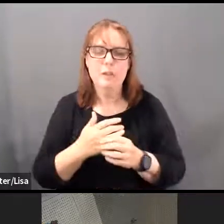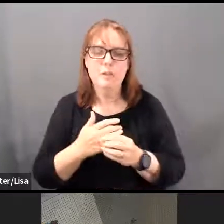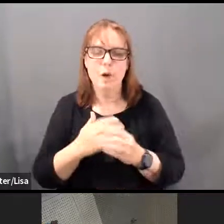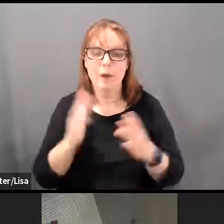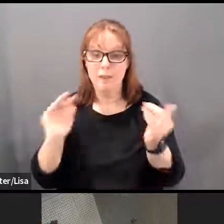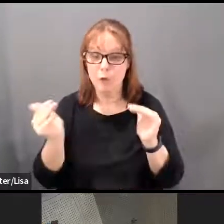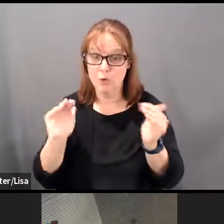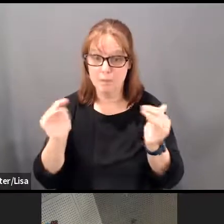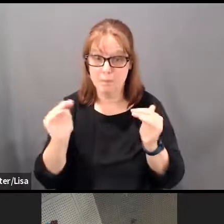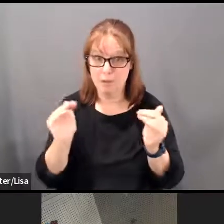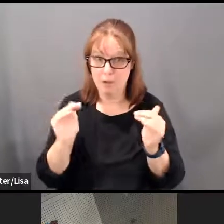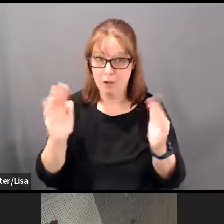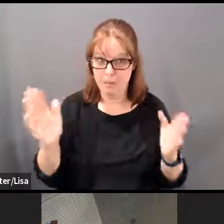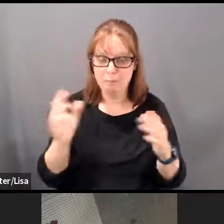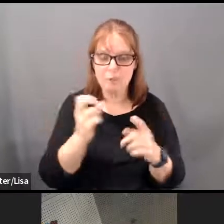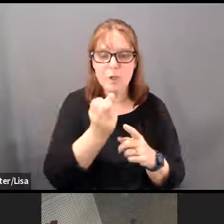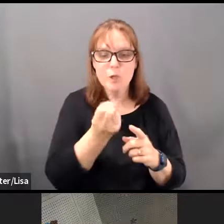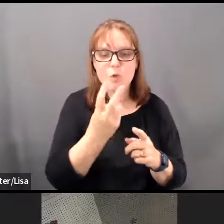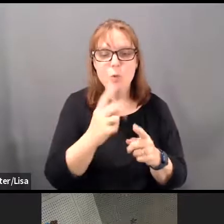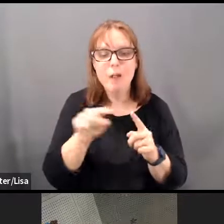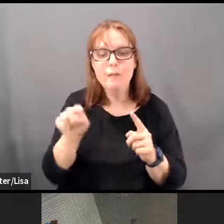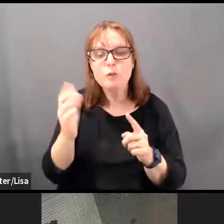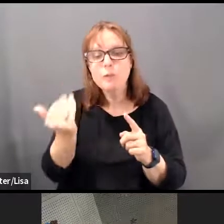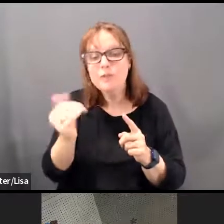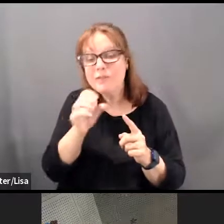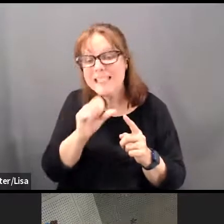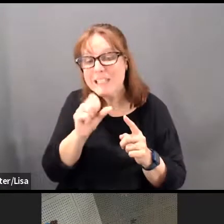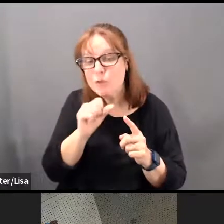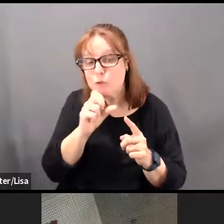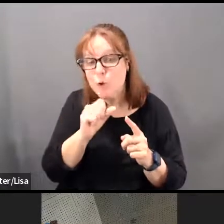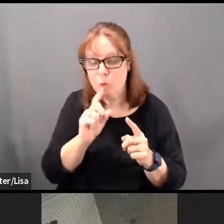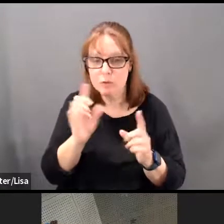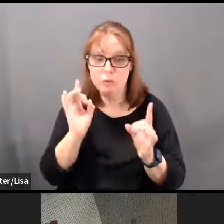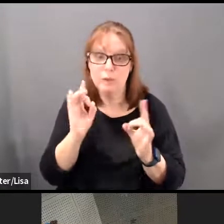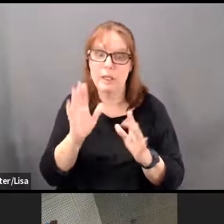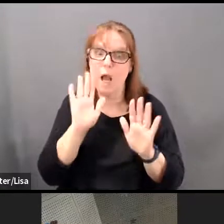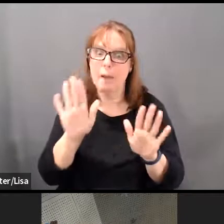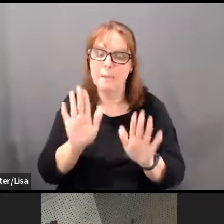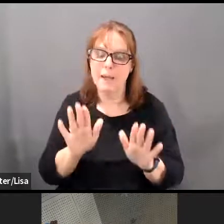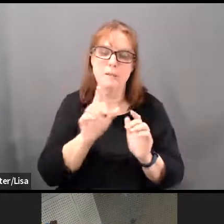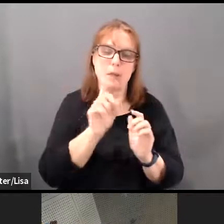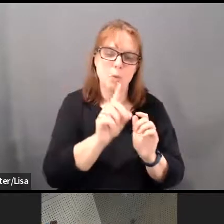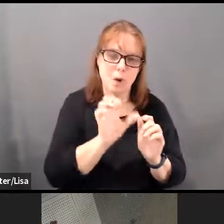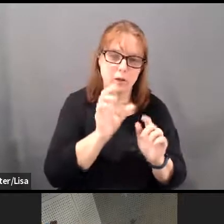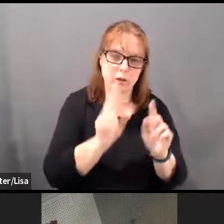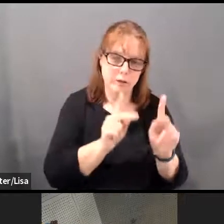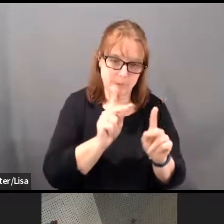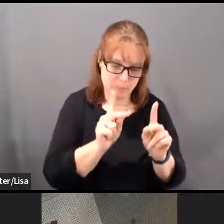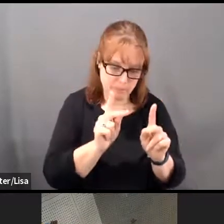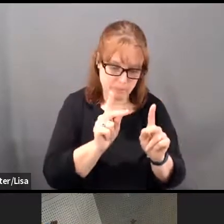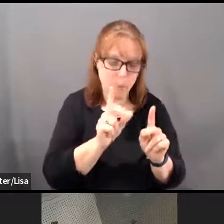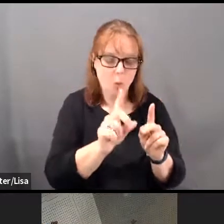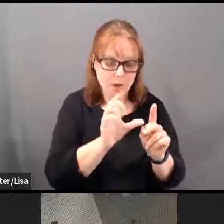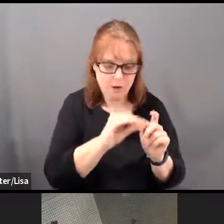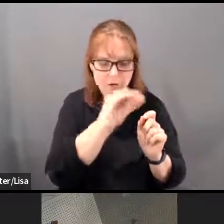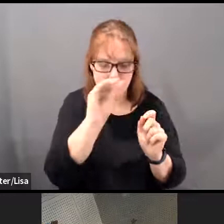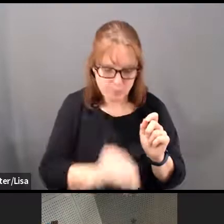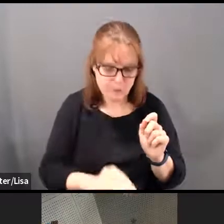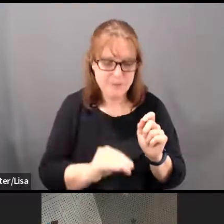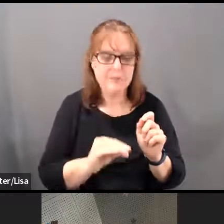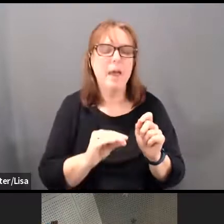the 12 to 15-year-old data from Pfizer, it was staggering that 100% of the people who got the vaccine did not get sick. That was